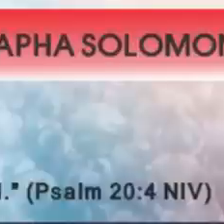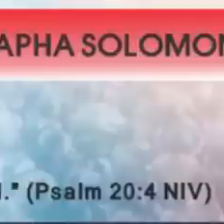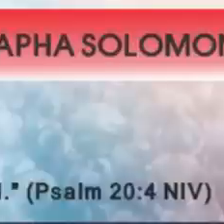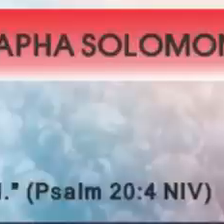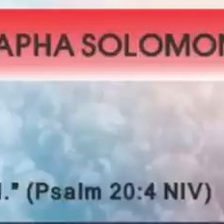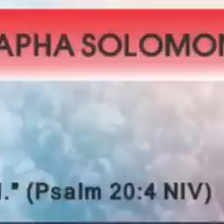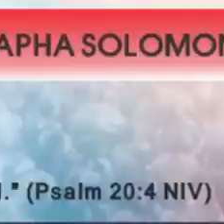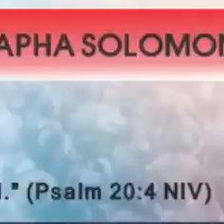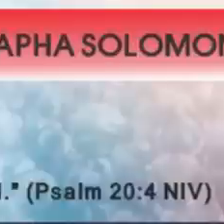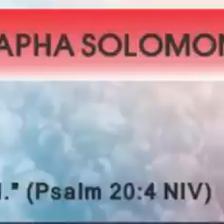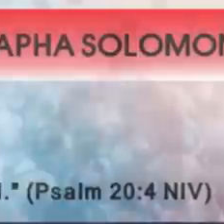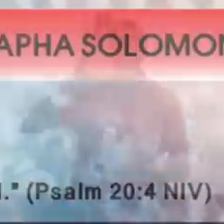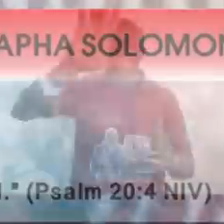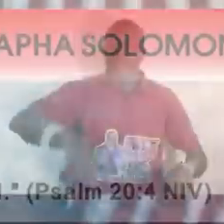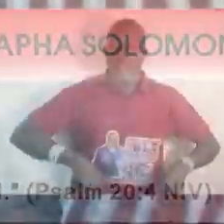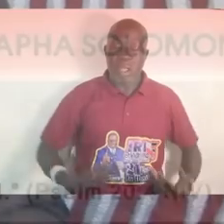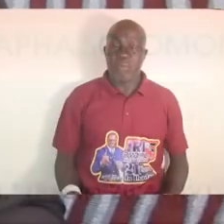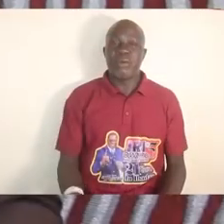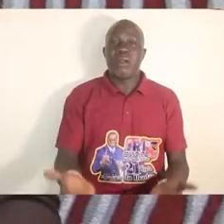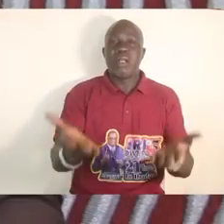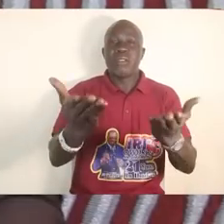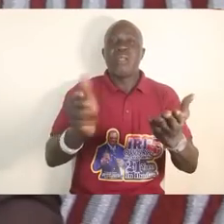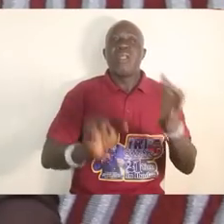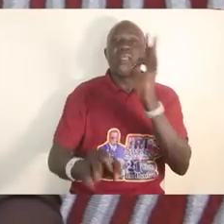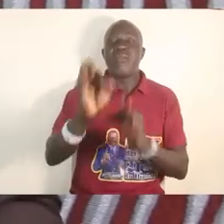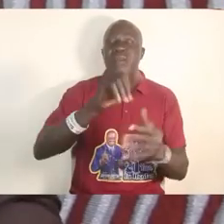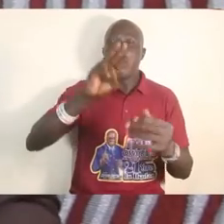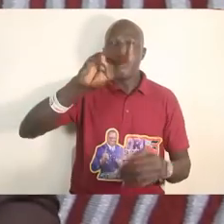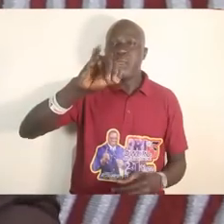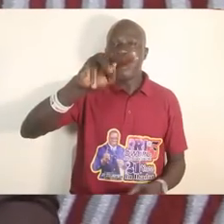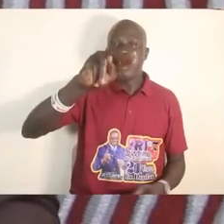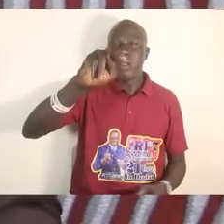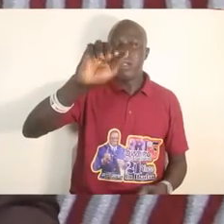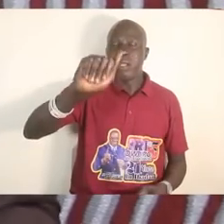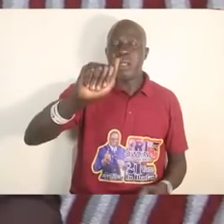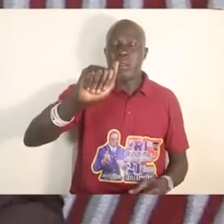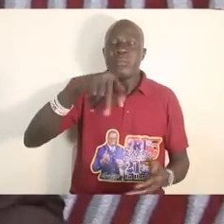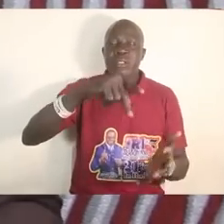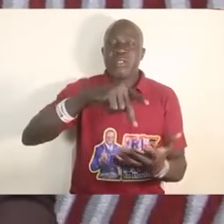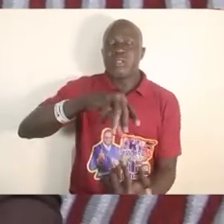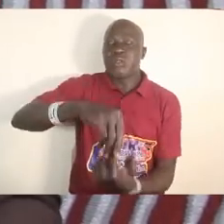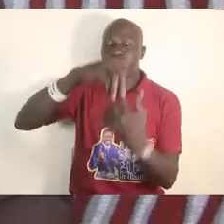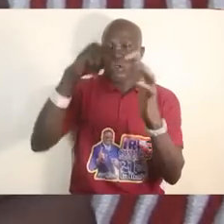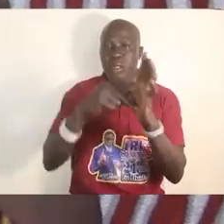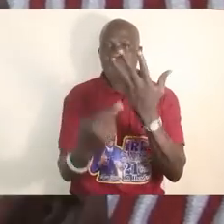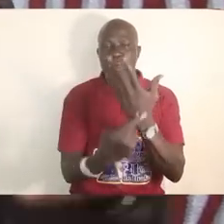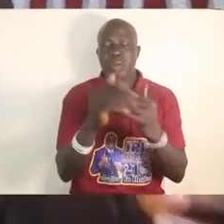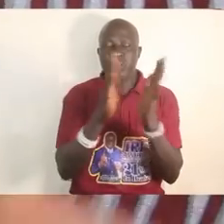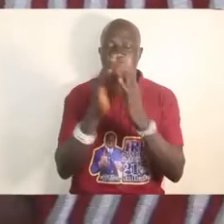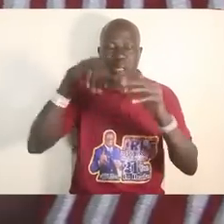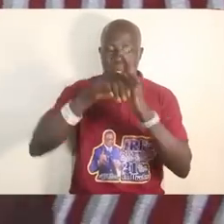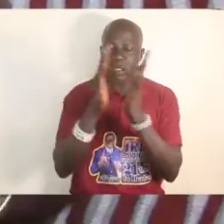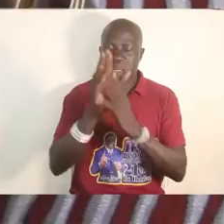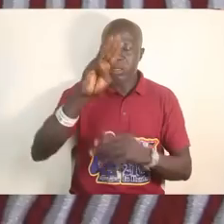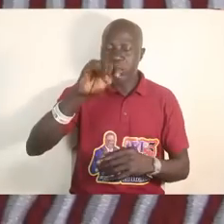the Lord. I hear the attitude. Amen. If I mean, I can say I do a what. The special prayer. The spirit. Nyela bo say